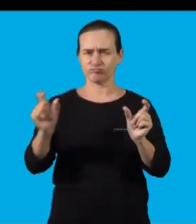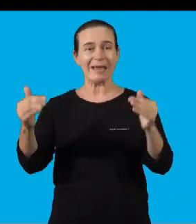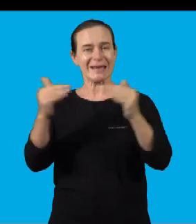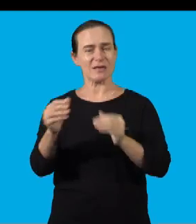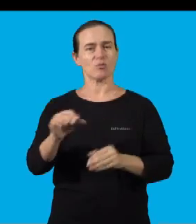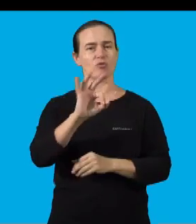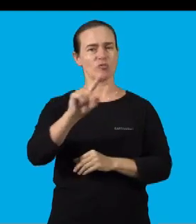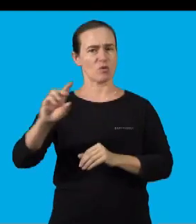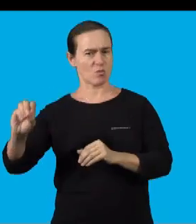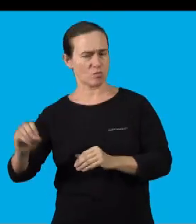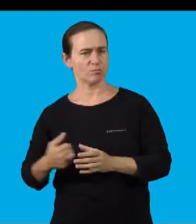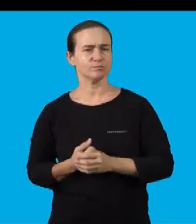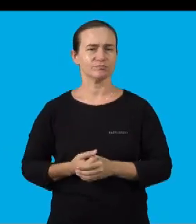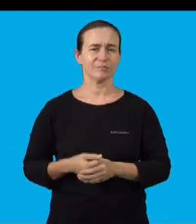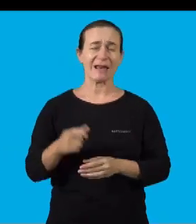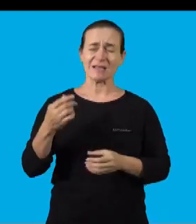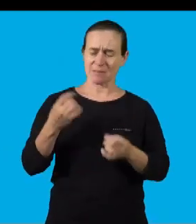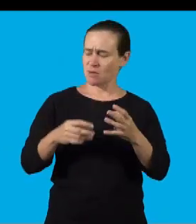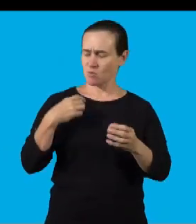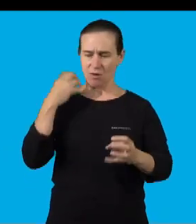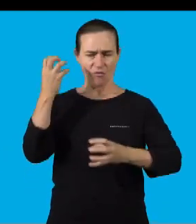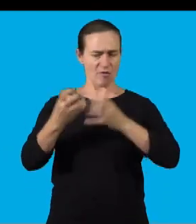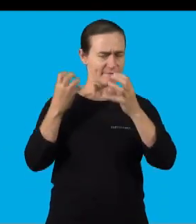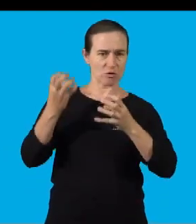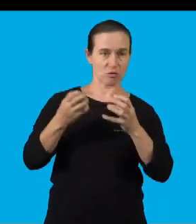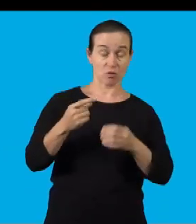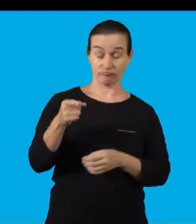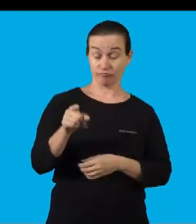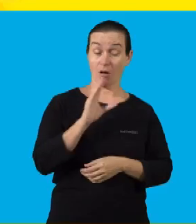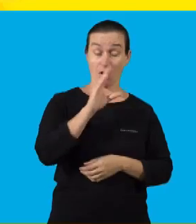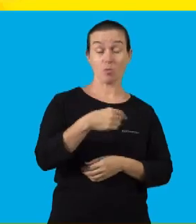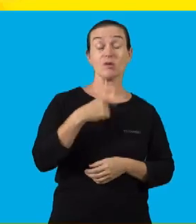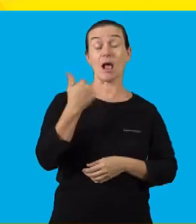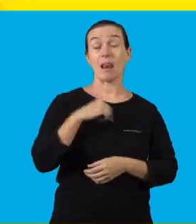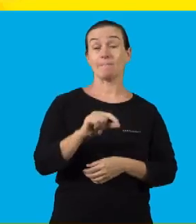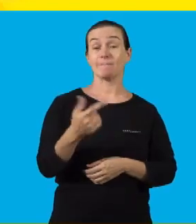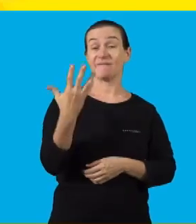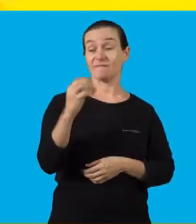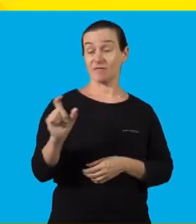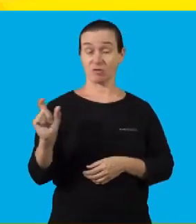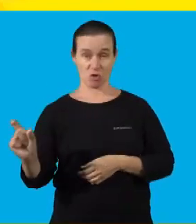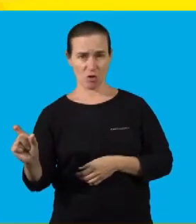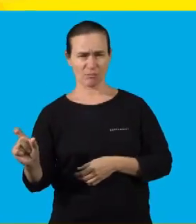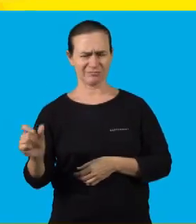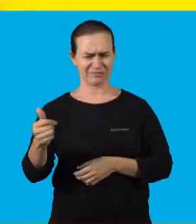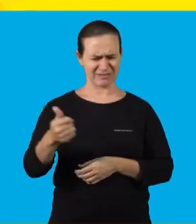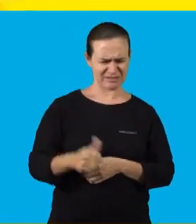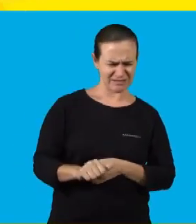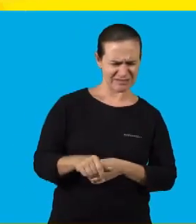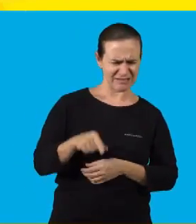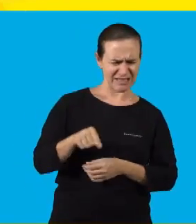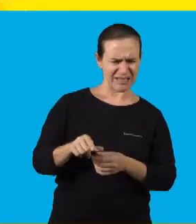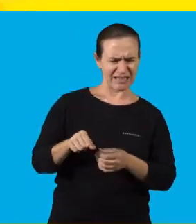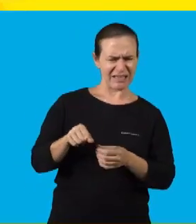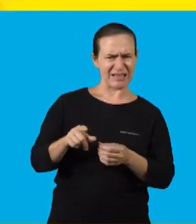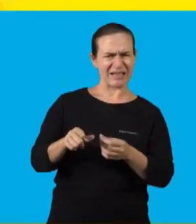310. Now, mostly we confuse these two questions. When we are asked for the 50th term or we are asked which term, we don't know